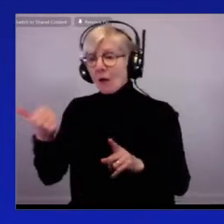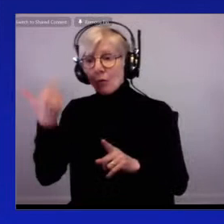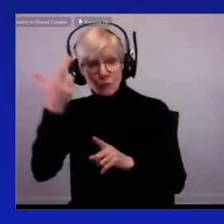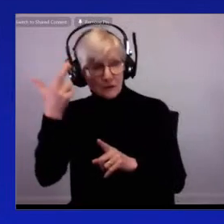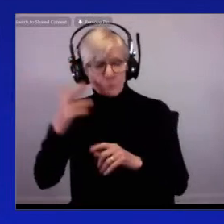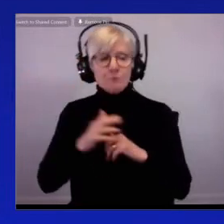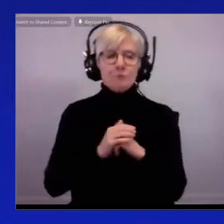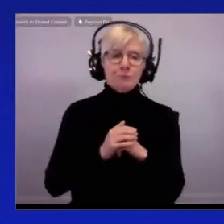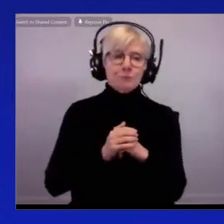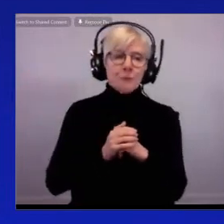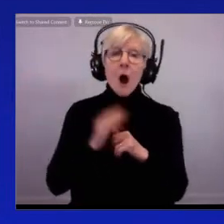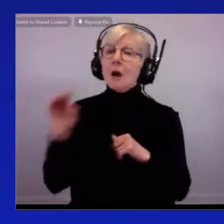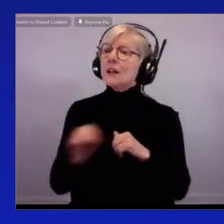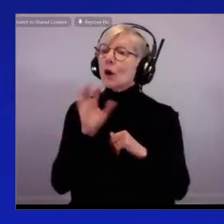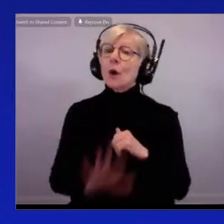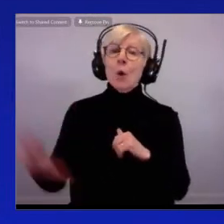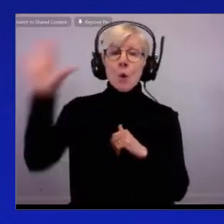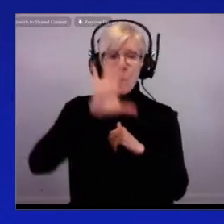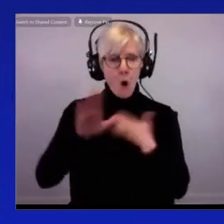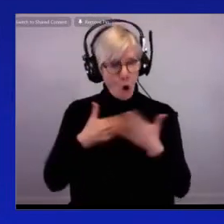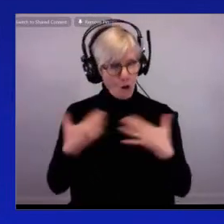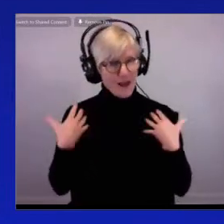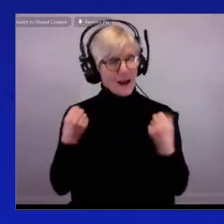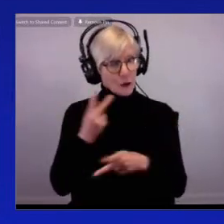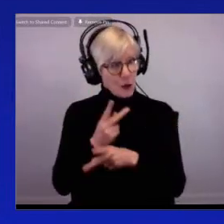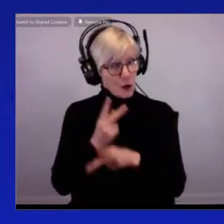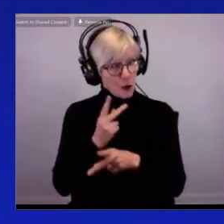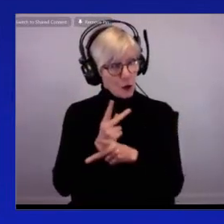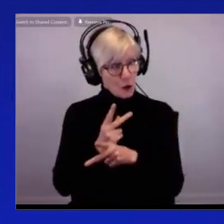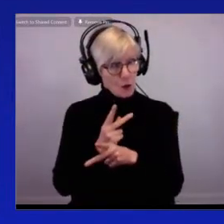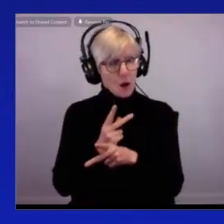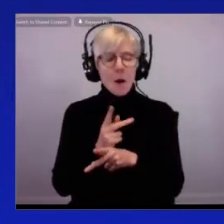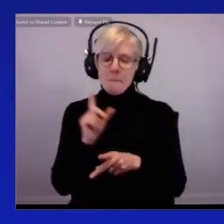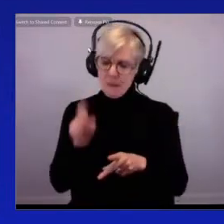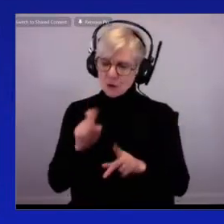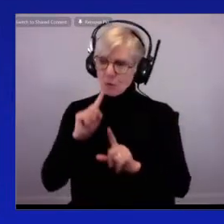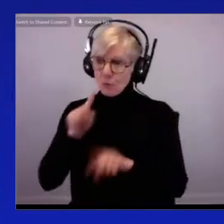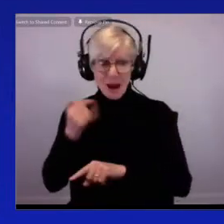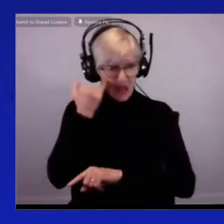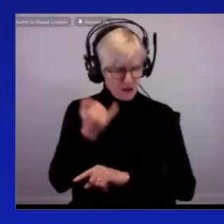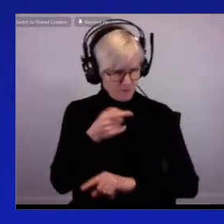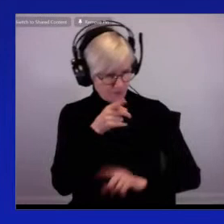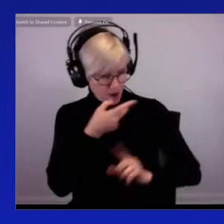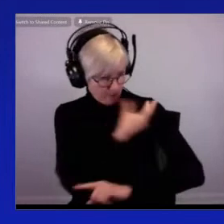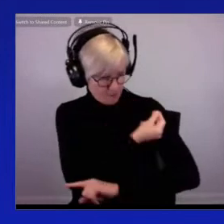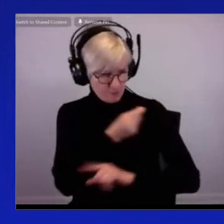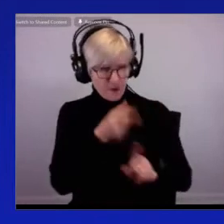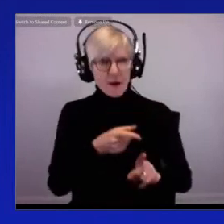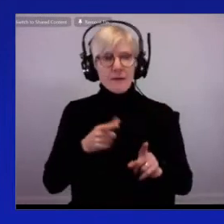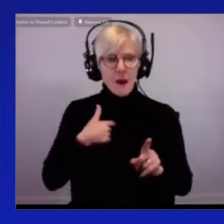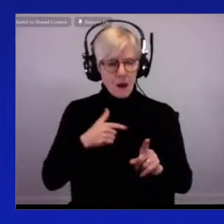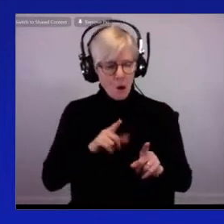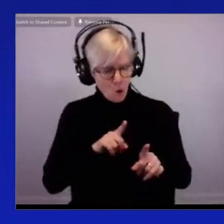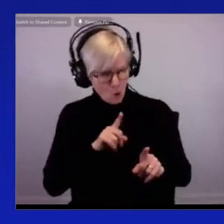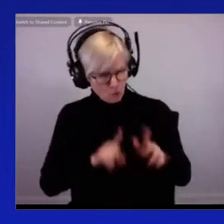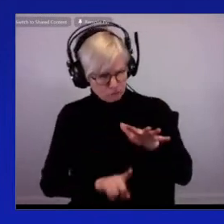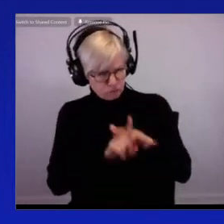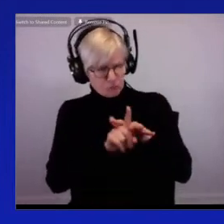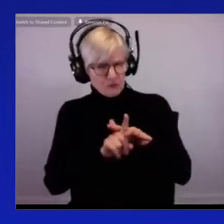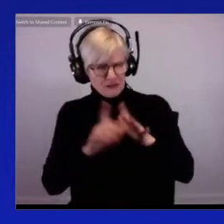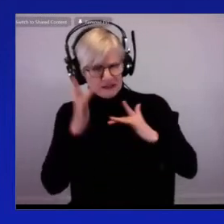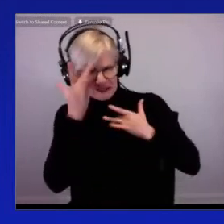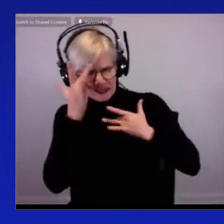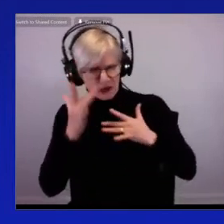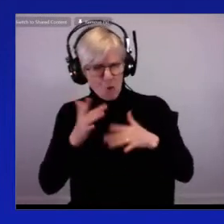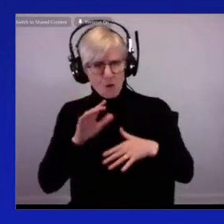in Ontario, all healthcare providers are required by law to report what we call AFIs. These AFIs